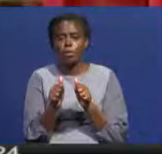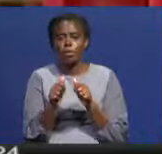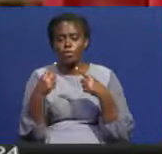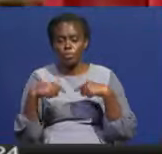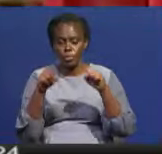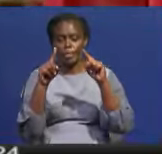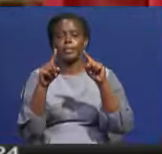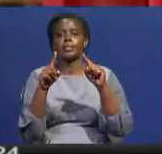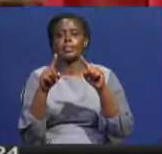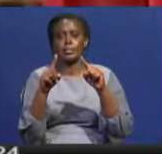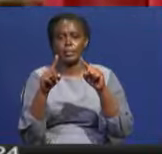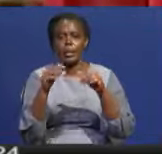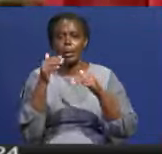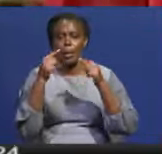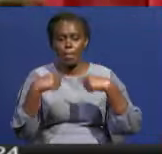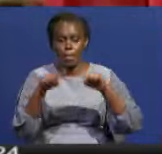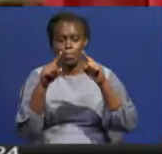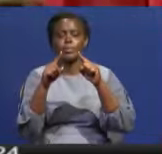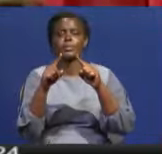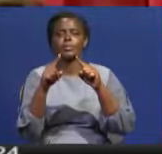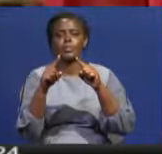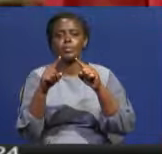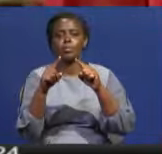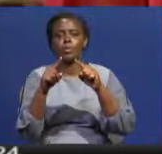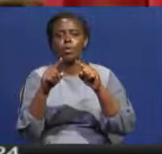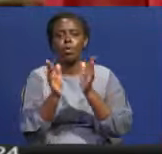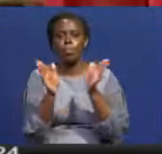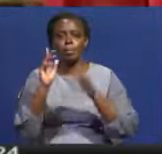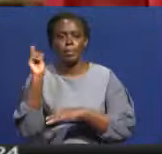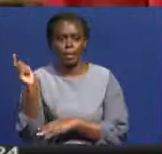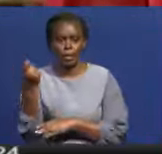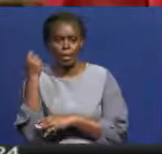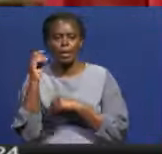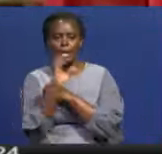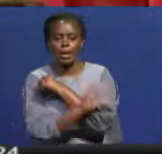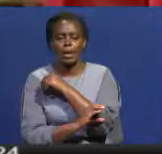success, for the prosperity of the great public of the Republic of Kenya.